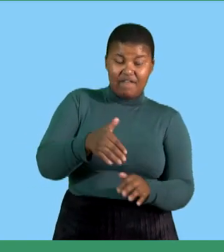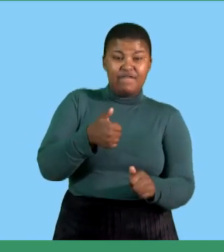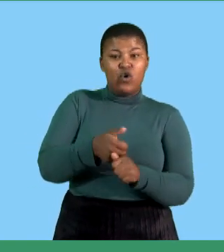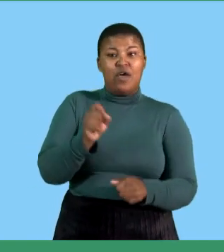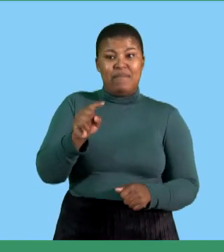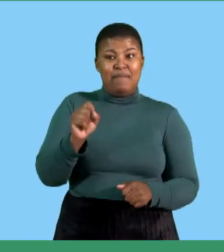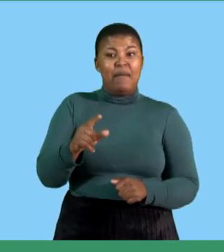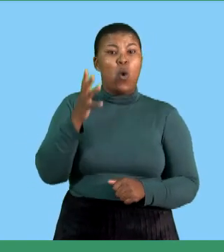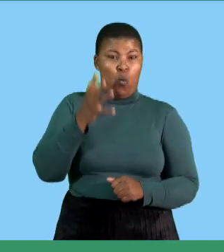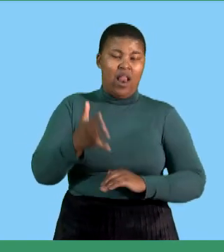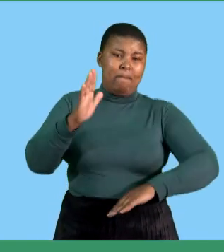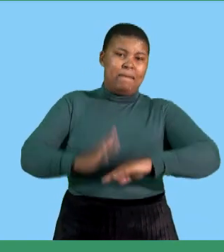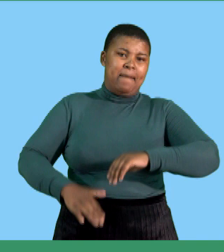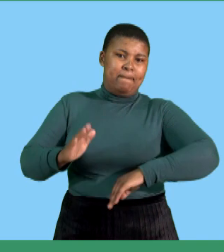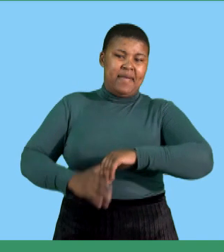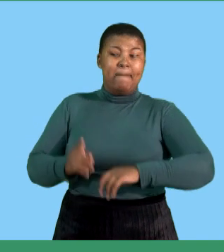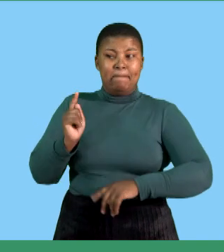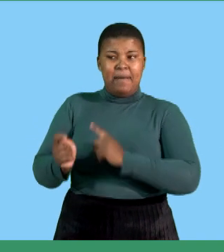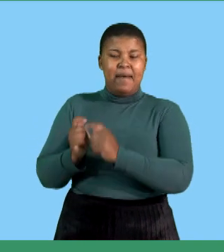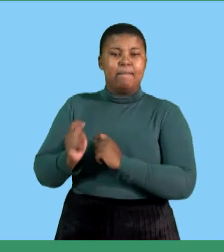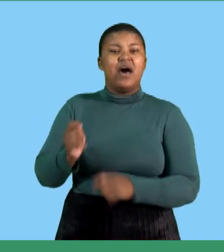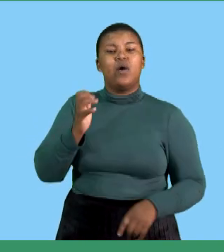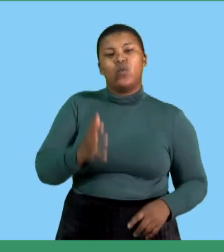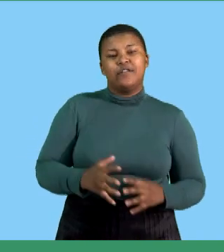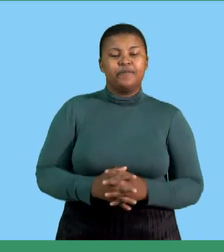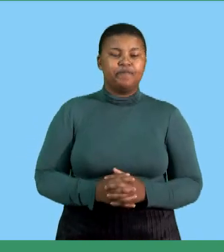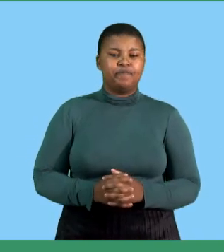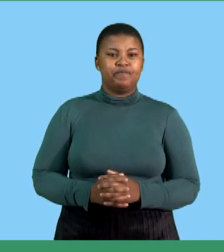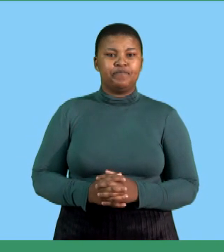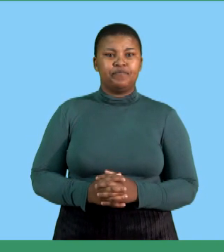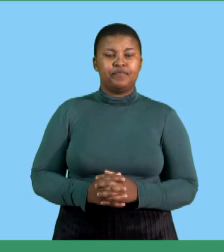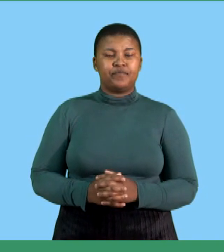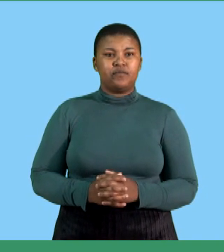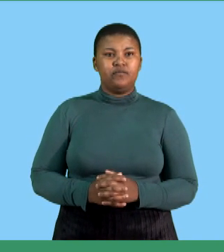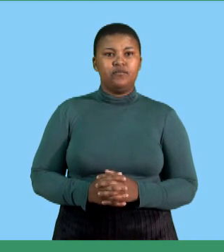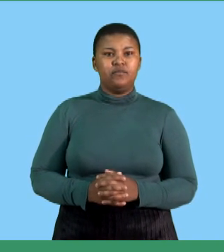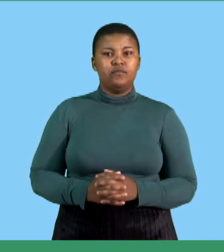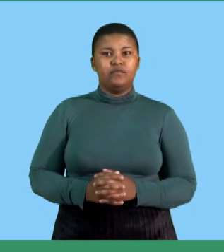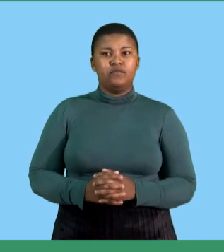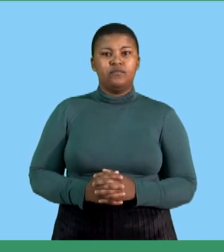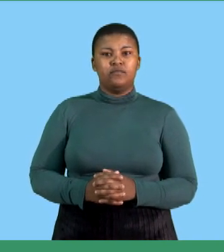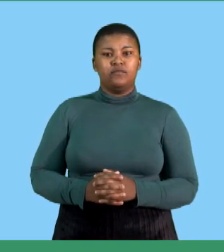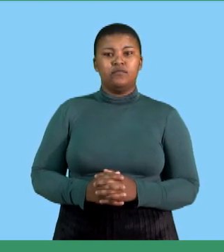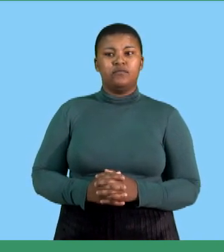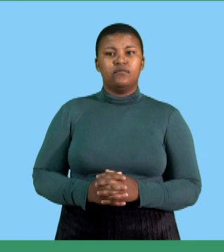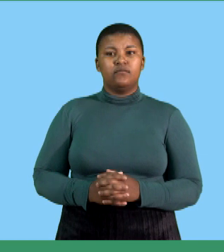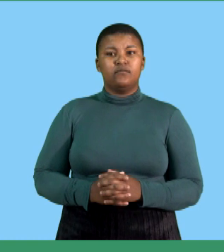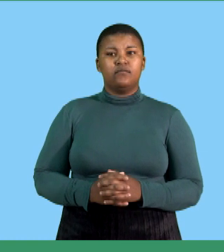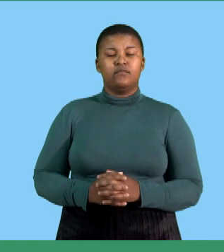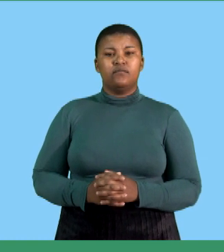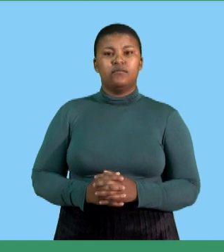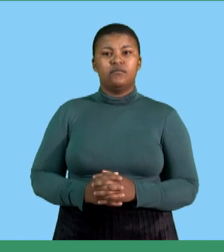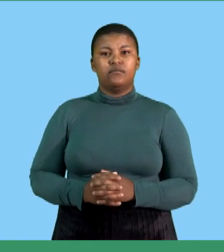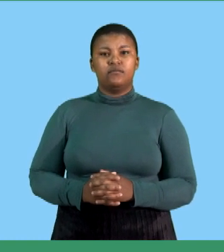are penalties, and we don't want such penalties for our business. All right, so now we are done with